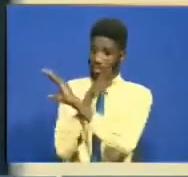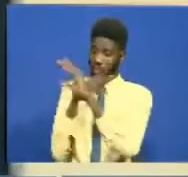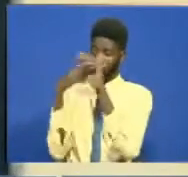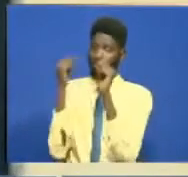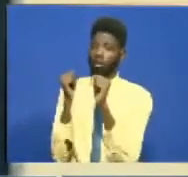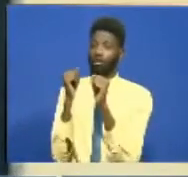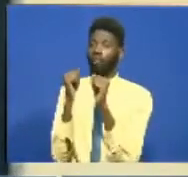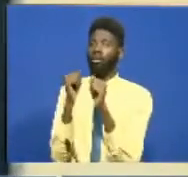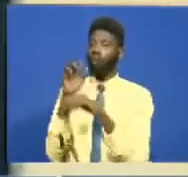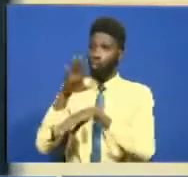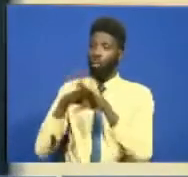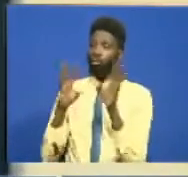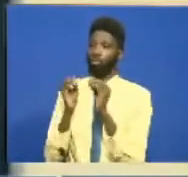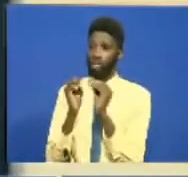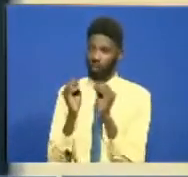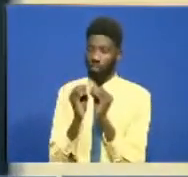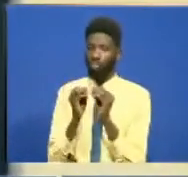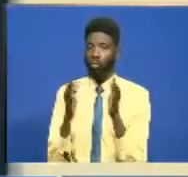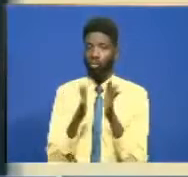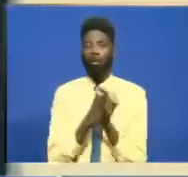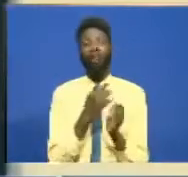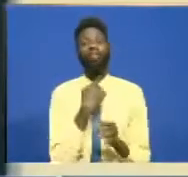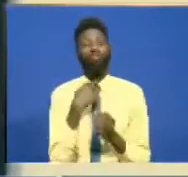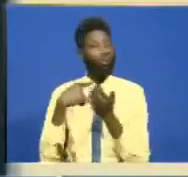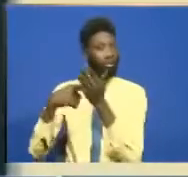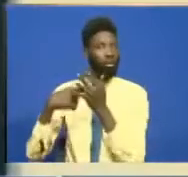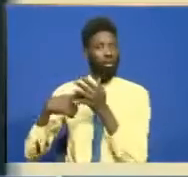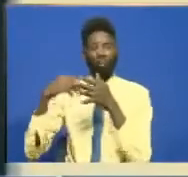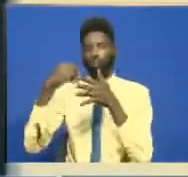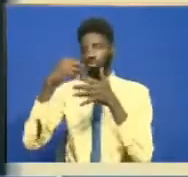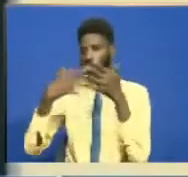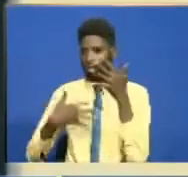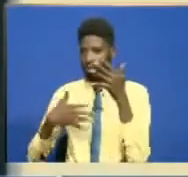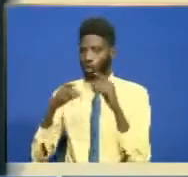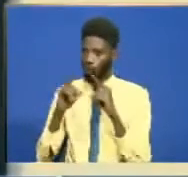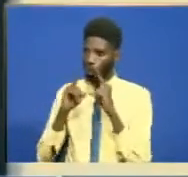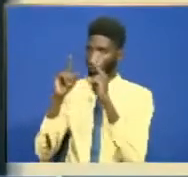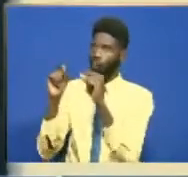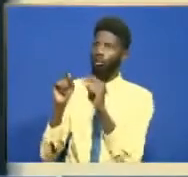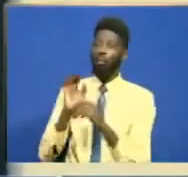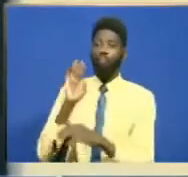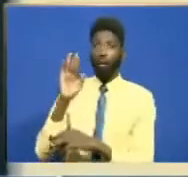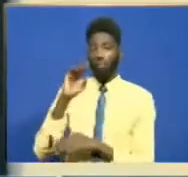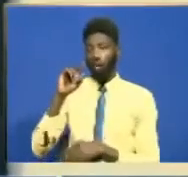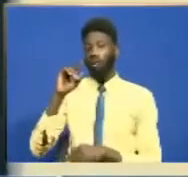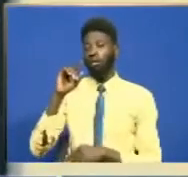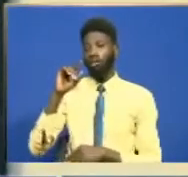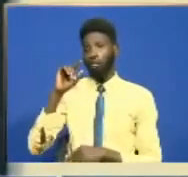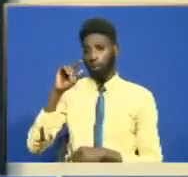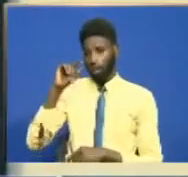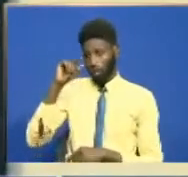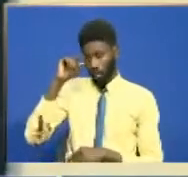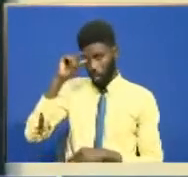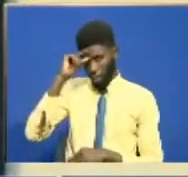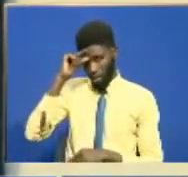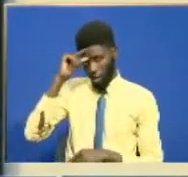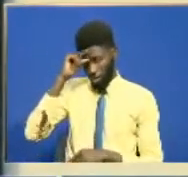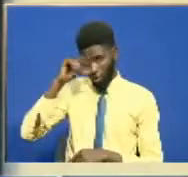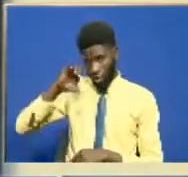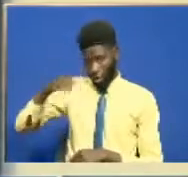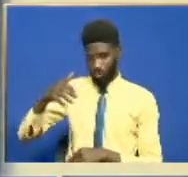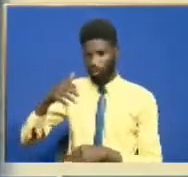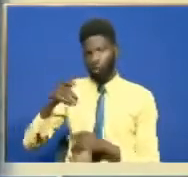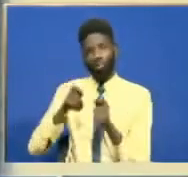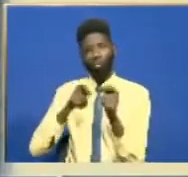them and him, actually, to discuss on these issues, saying that their employers, being the governor in the counties, are not actually mismanaging them.